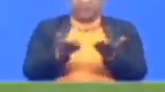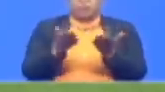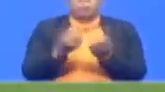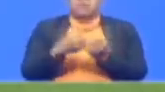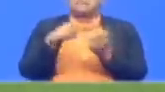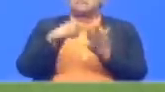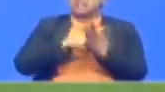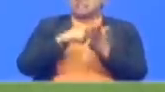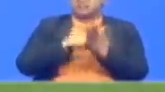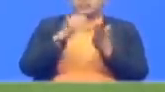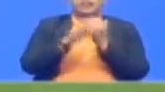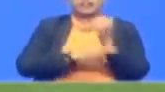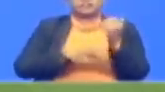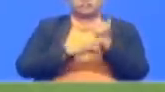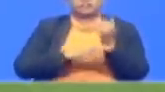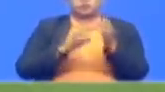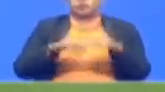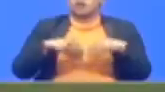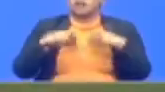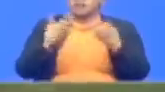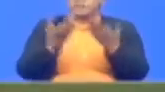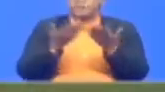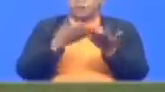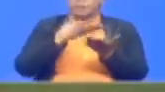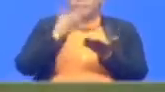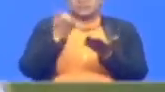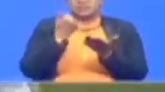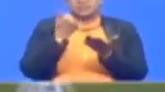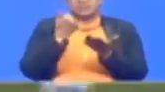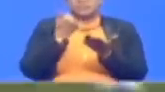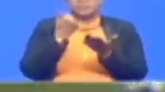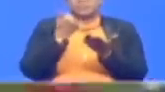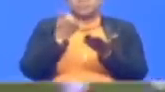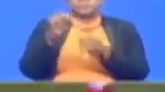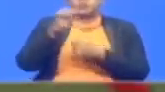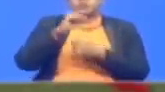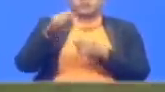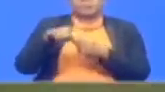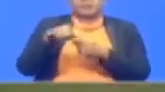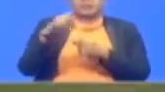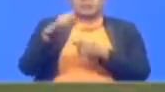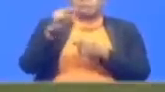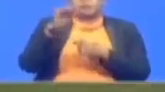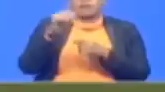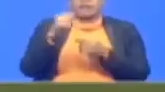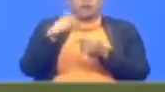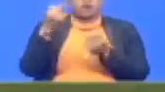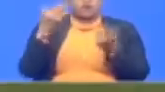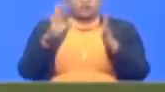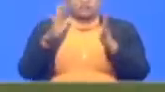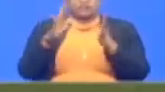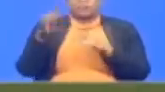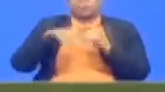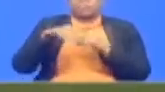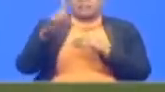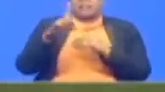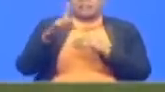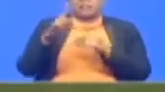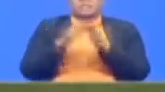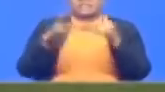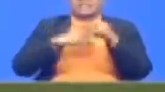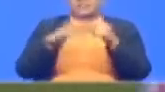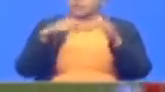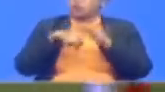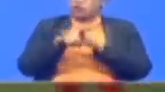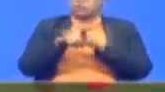for the country. We are going to give it our level best. So for Packers, John Avire, who finished the Kenyan Premier League season with 7 goals, made his senior team